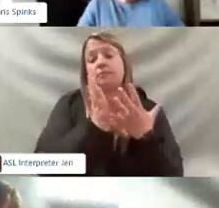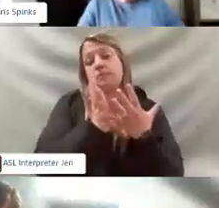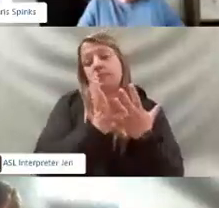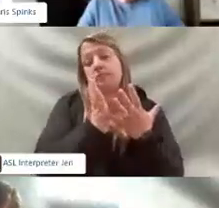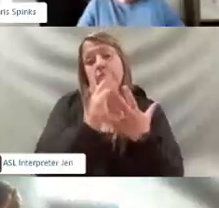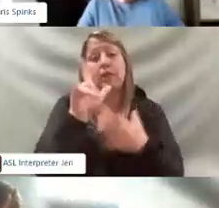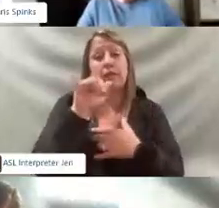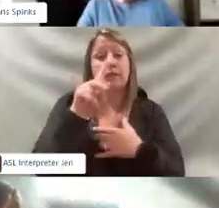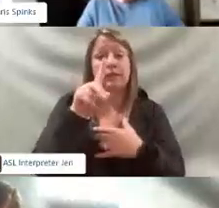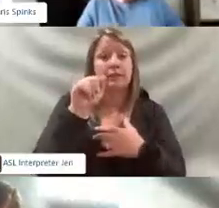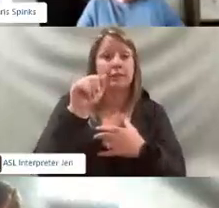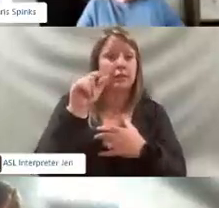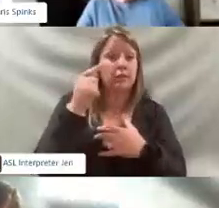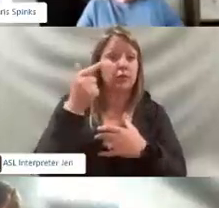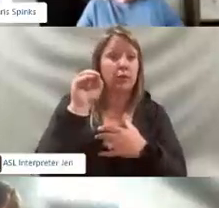Linda Brino.